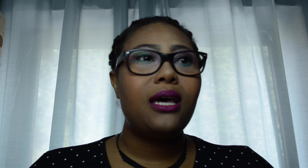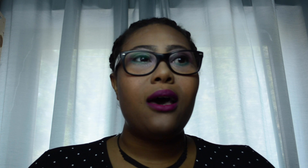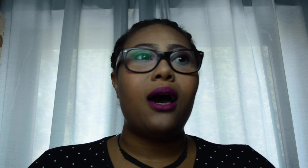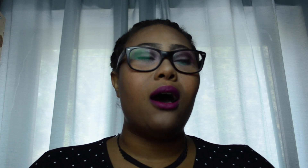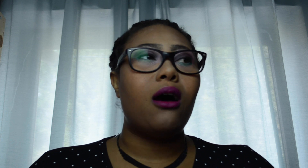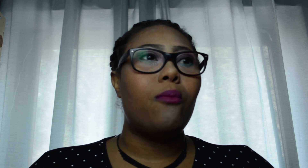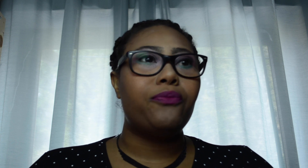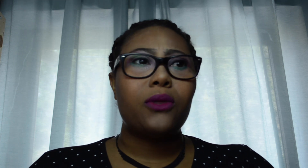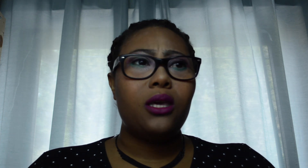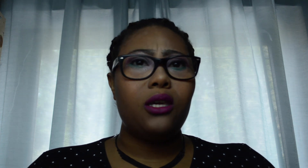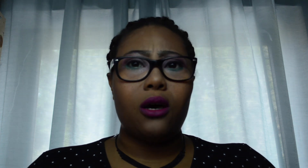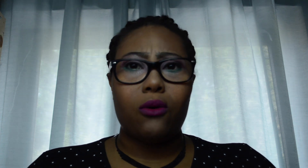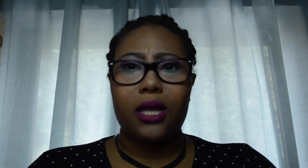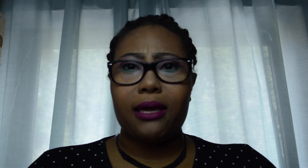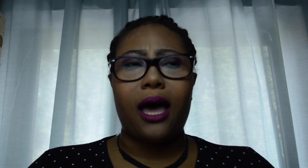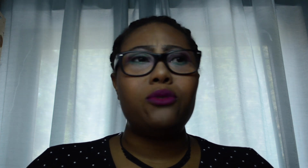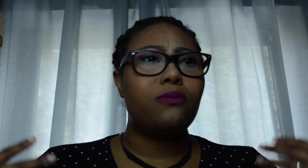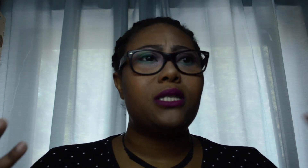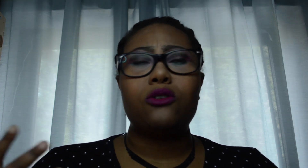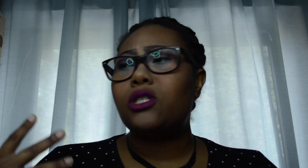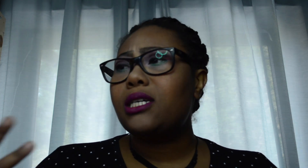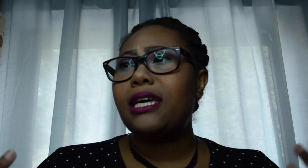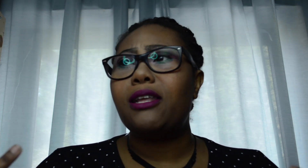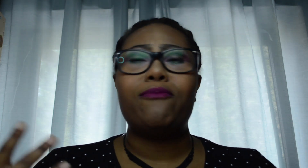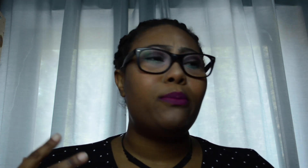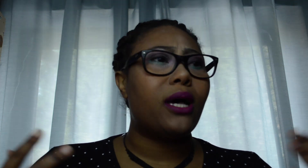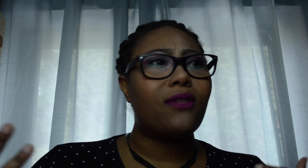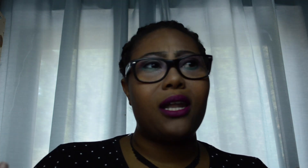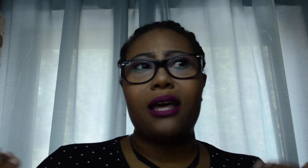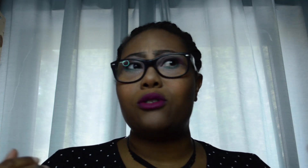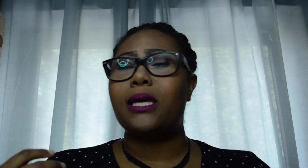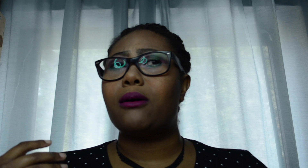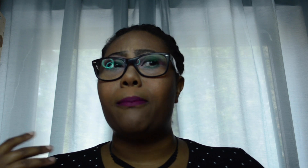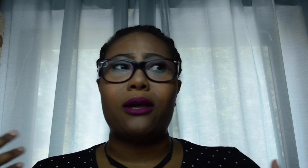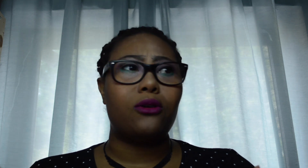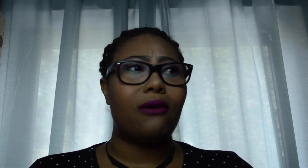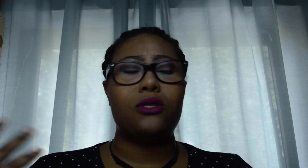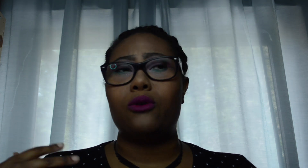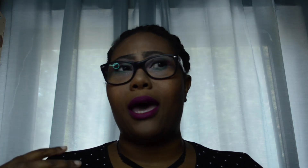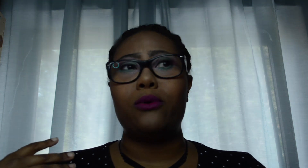person, you know, like, I'm just misunderstood. If people have thought that